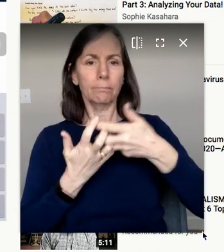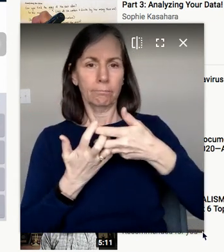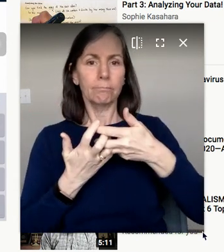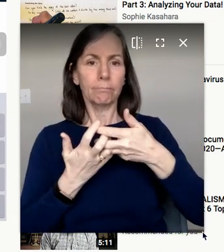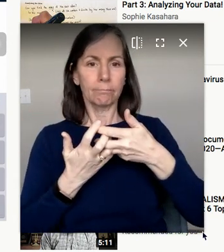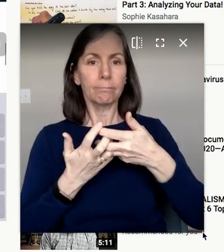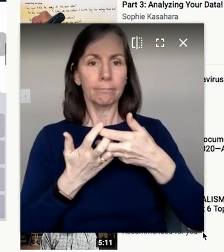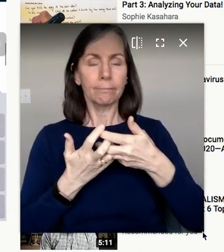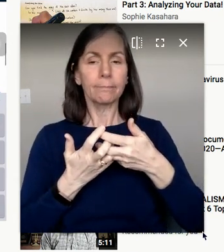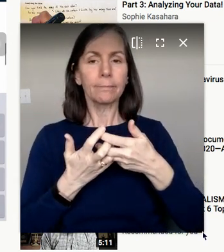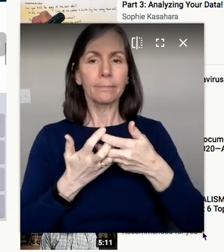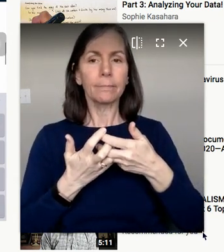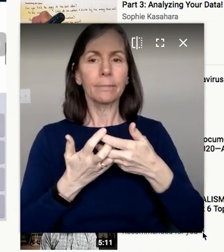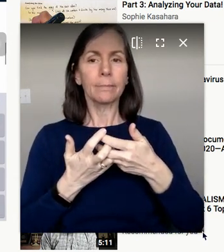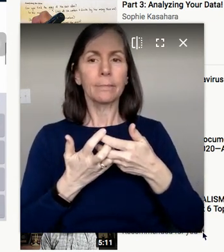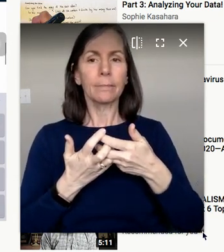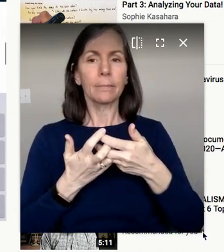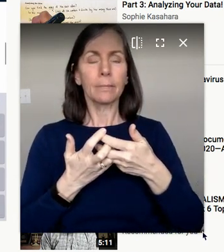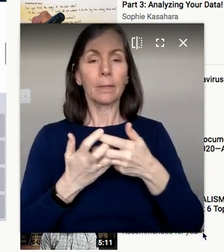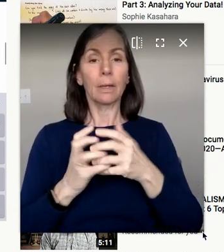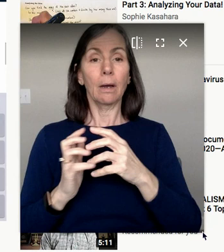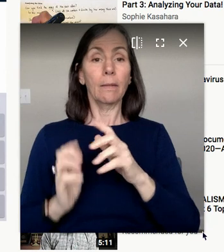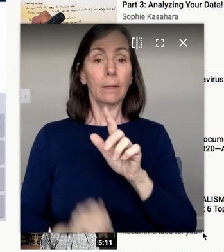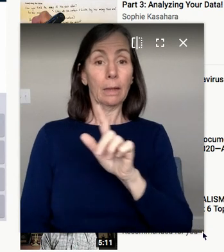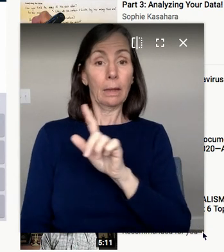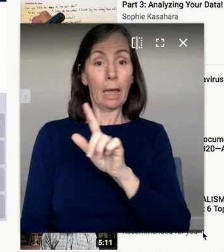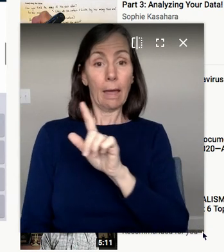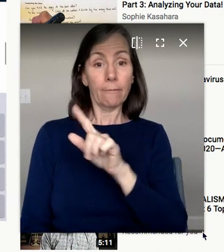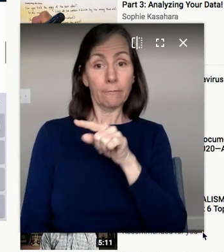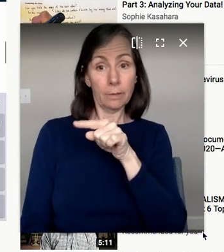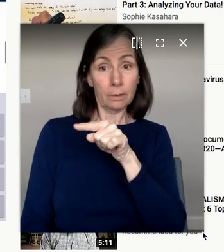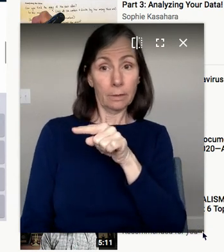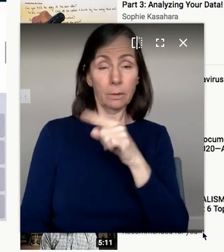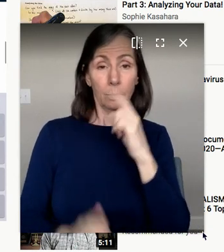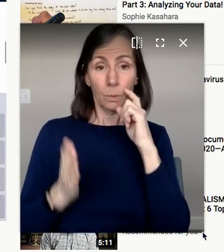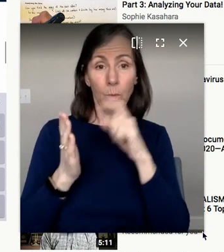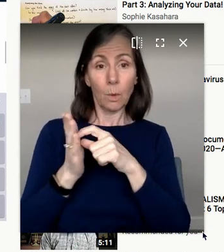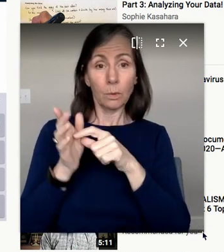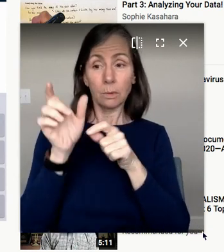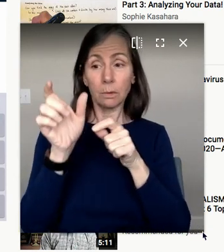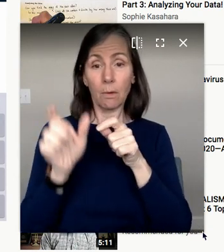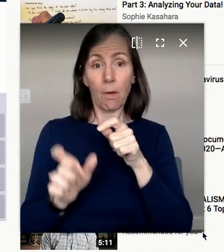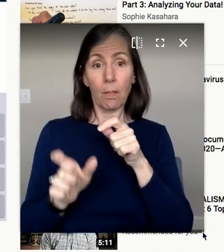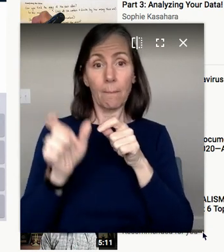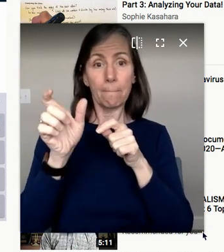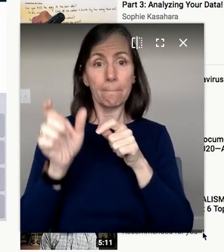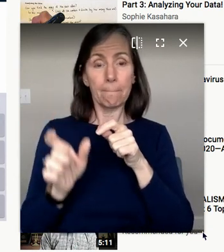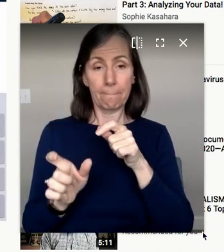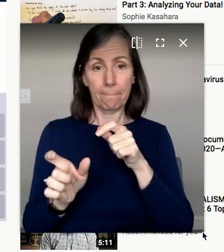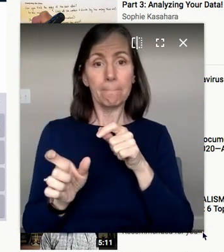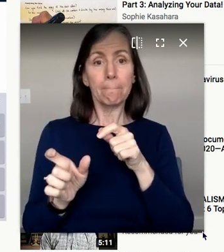So on the left side, you'll see column A